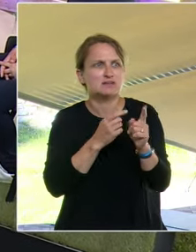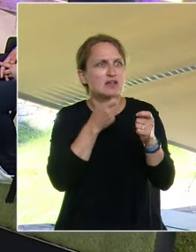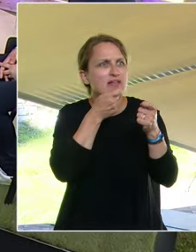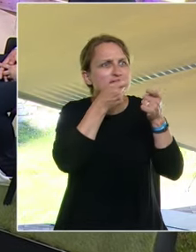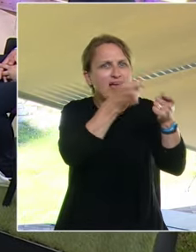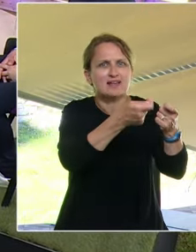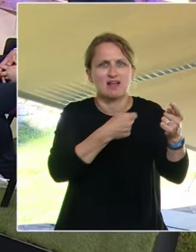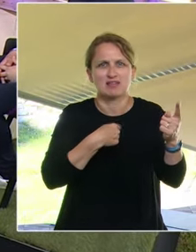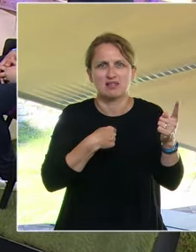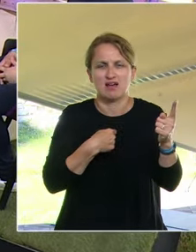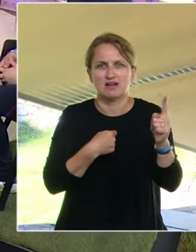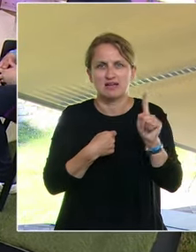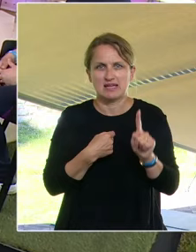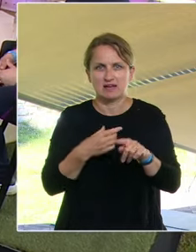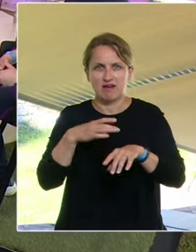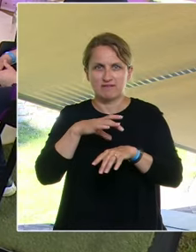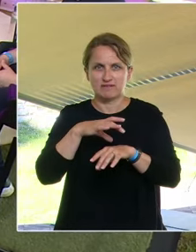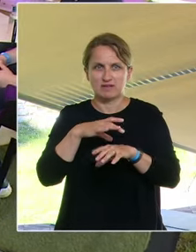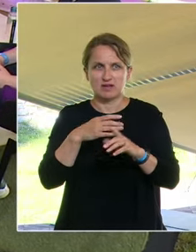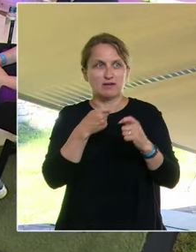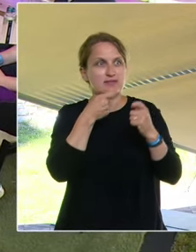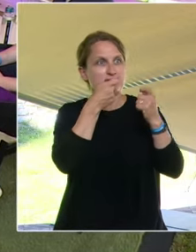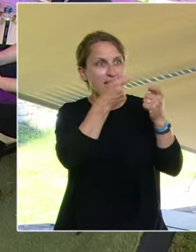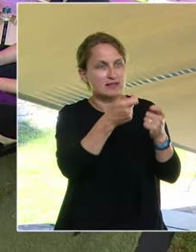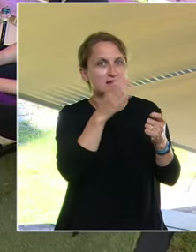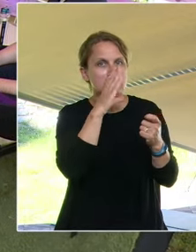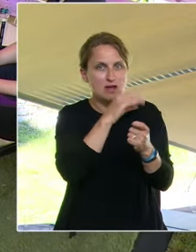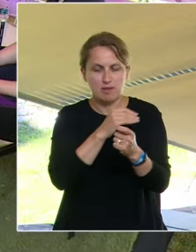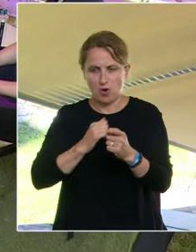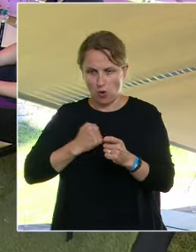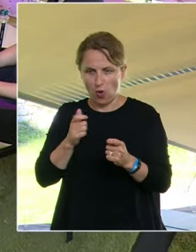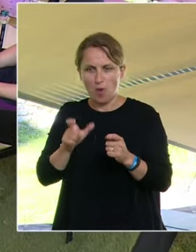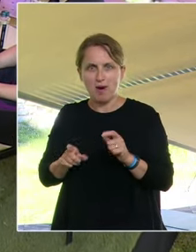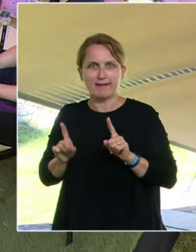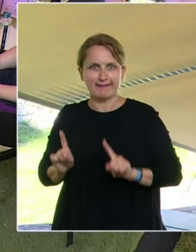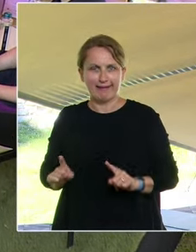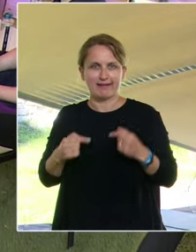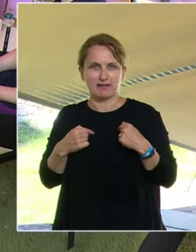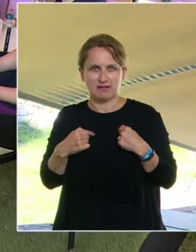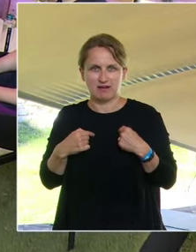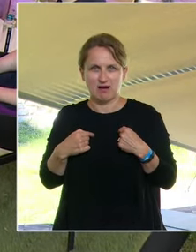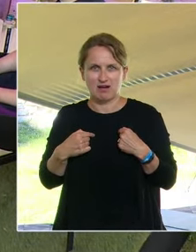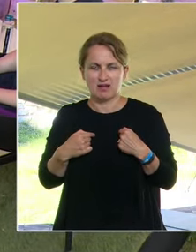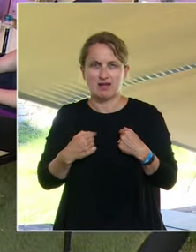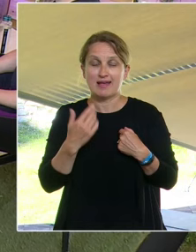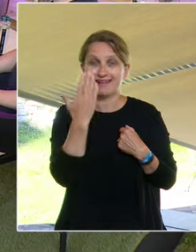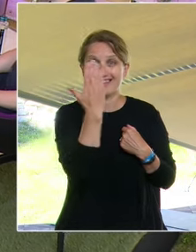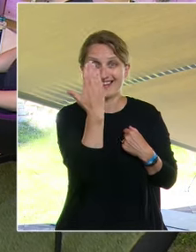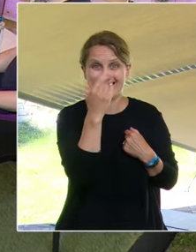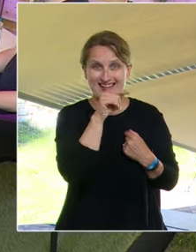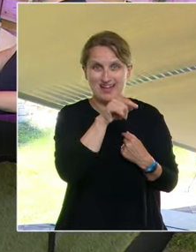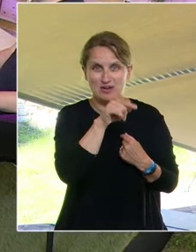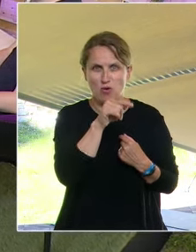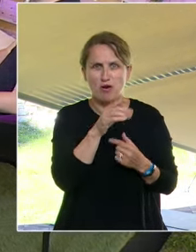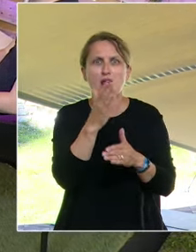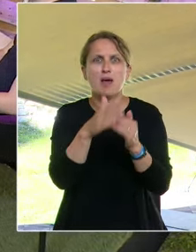kind of retain the fact that you can still own it. So there's a very big technological thing. It's the same what happened in cinema, that finally